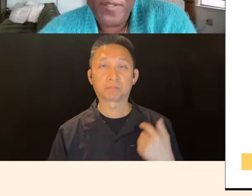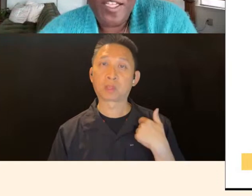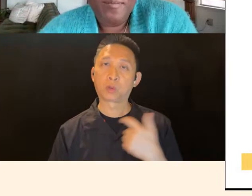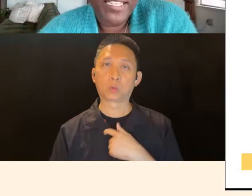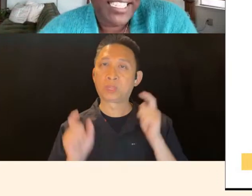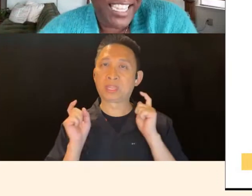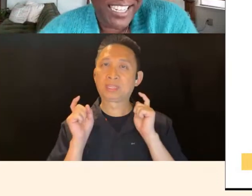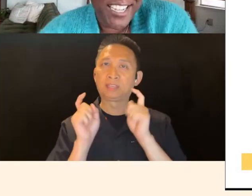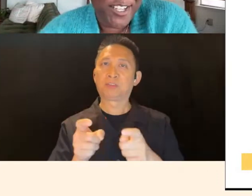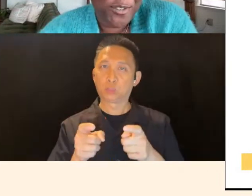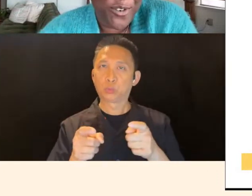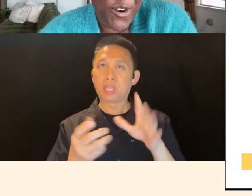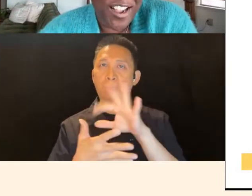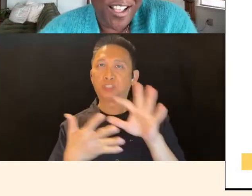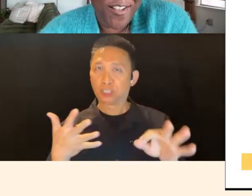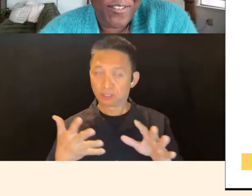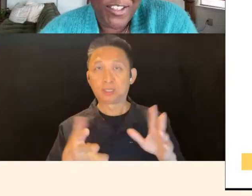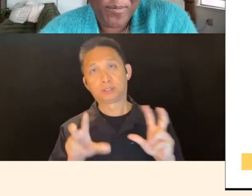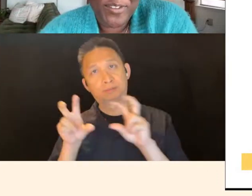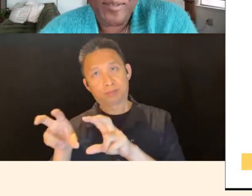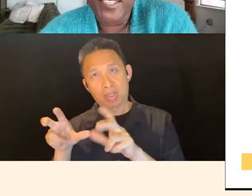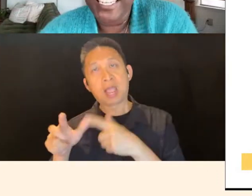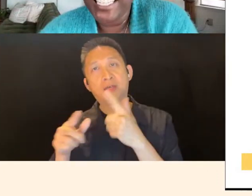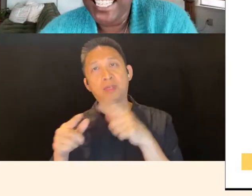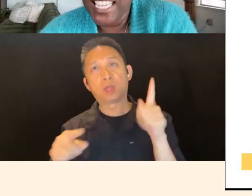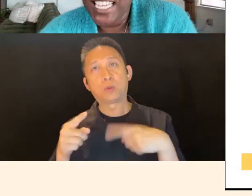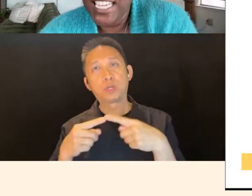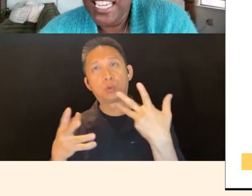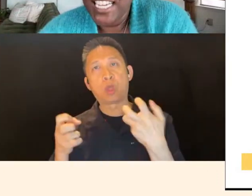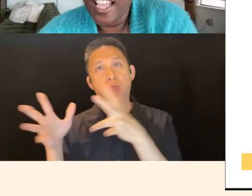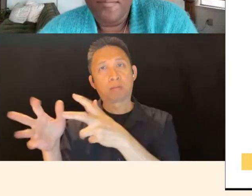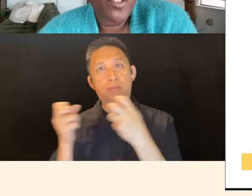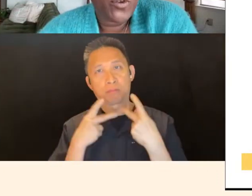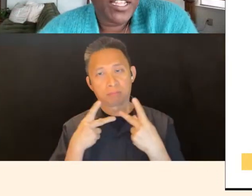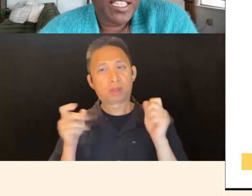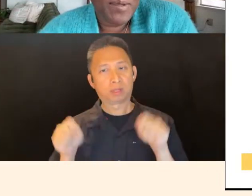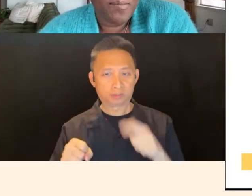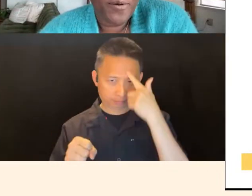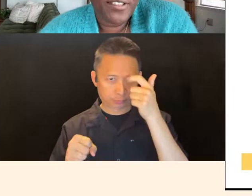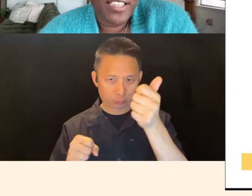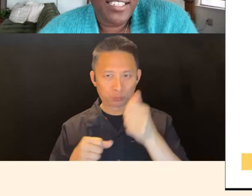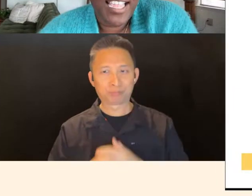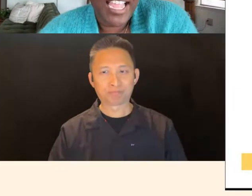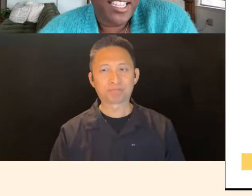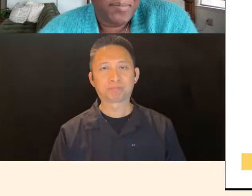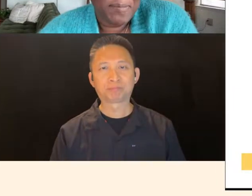investment. Please get in touch for investment subsidies. You can email